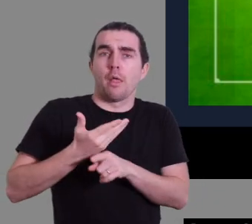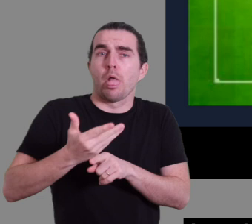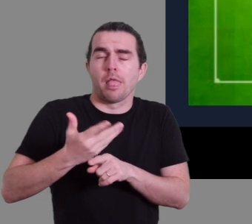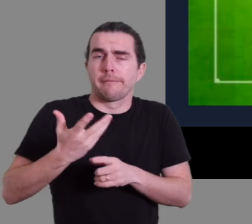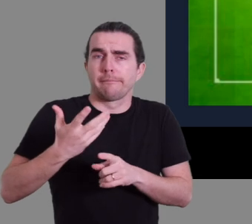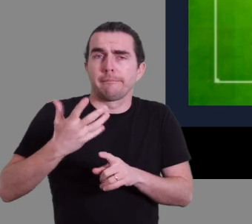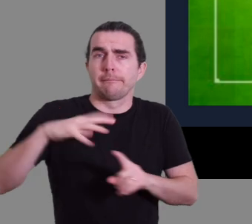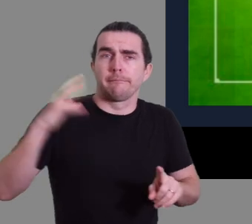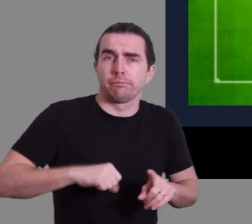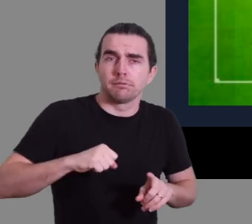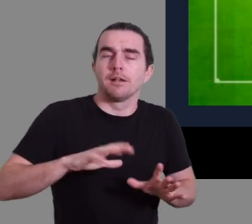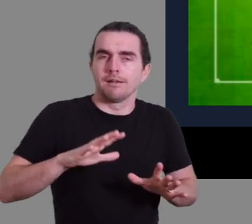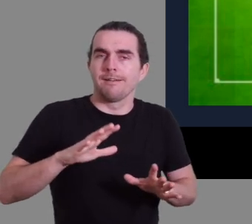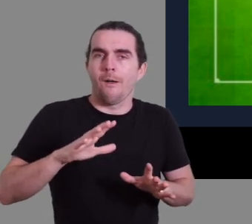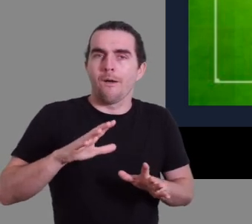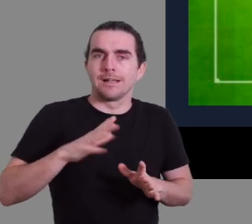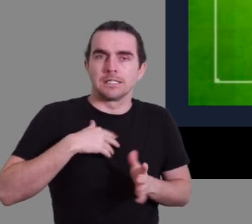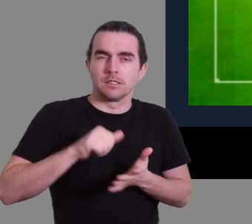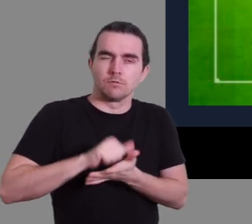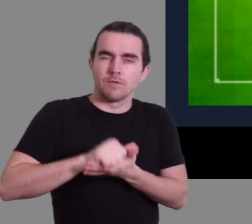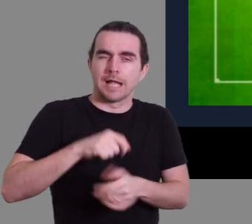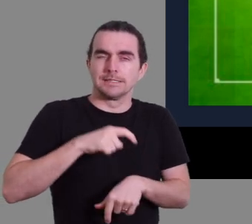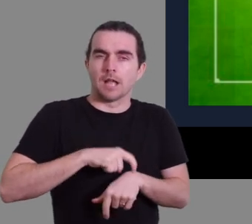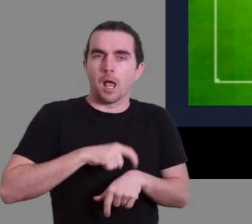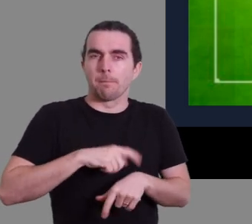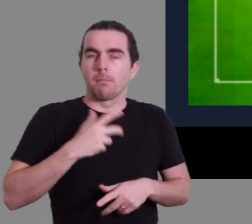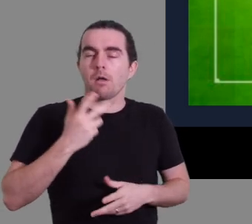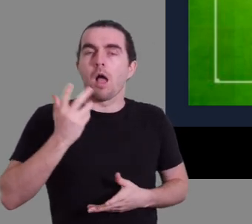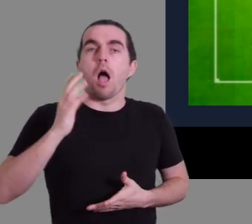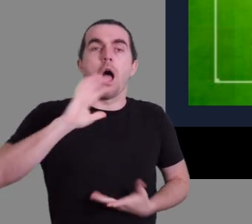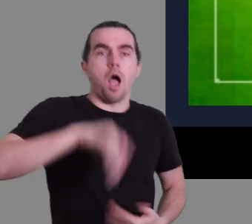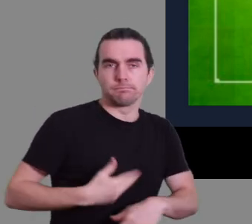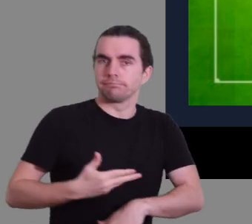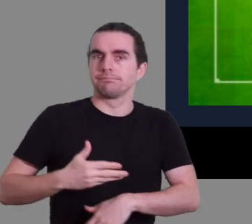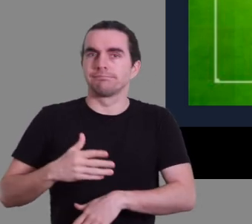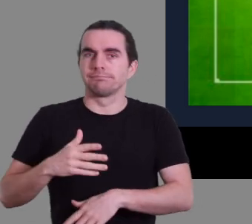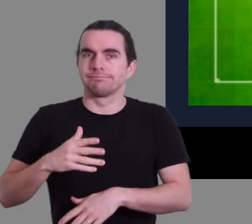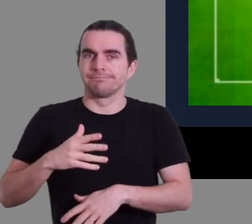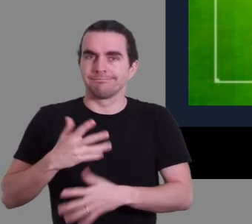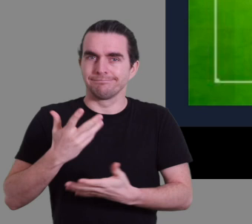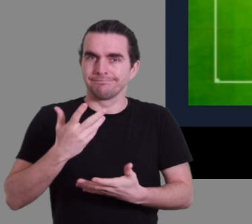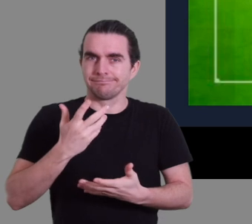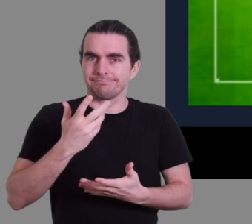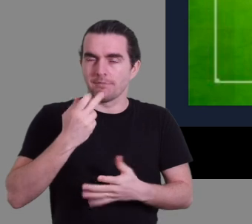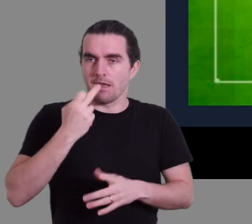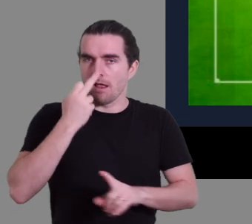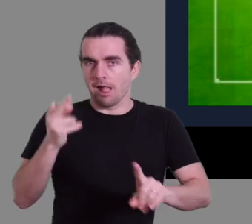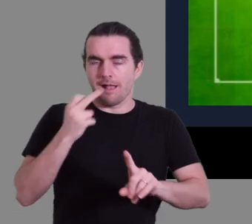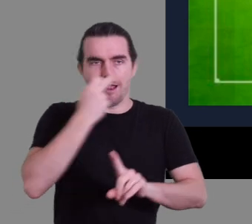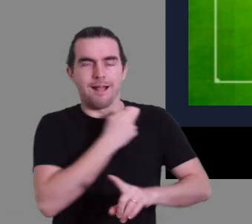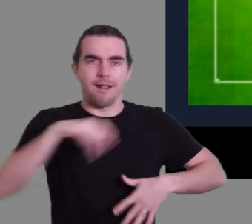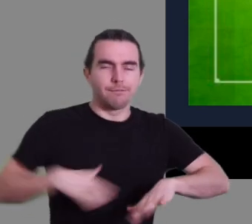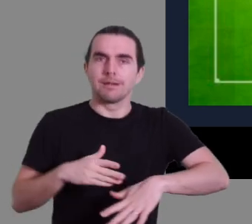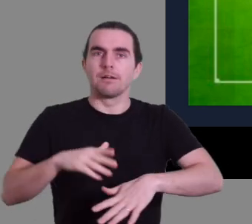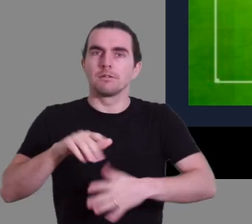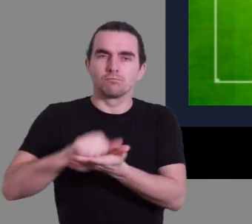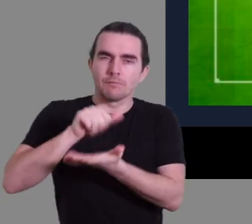round the side, but because he leaves it and the defender's bought the dummy really, then he can turn away. Yeah.